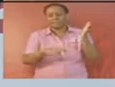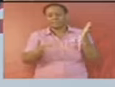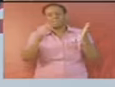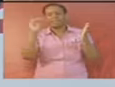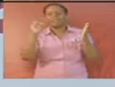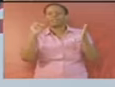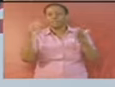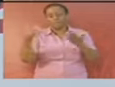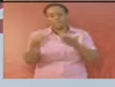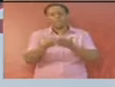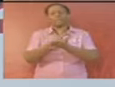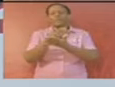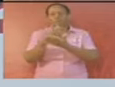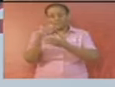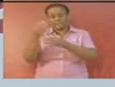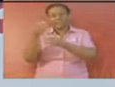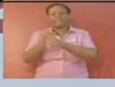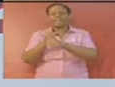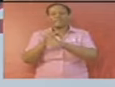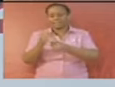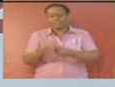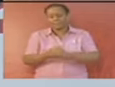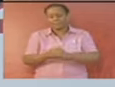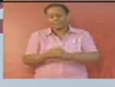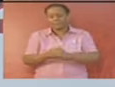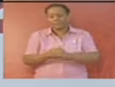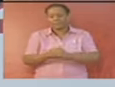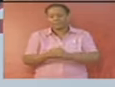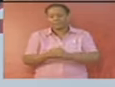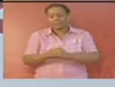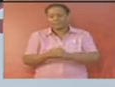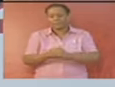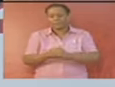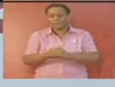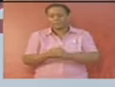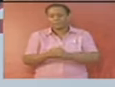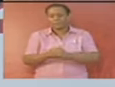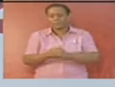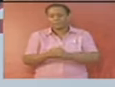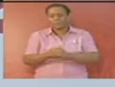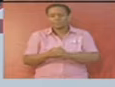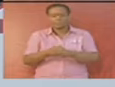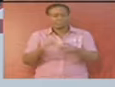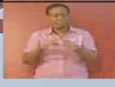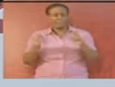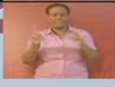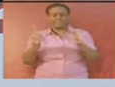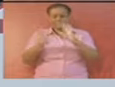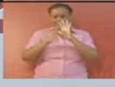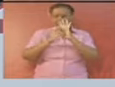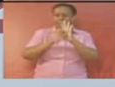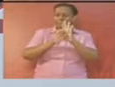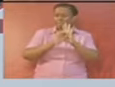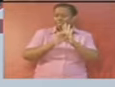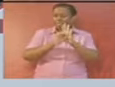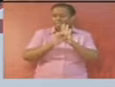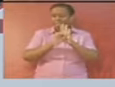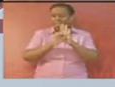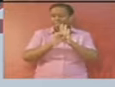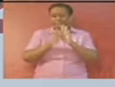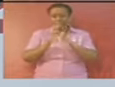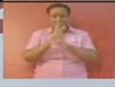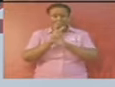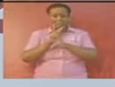advance issues of storage until we know what type of vaccine we are